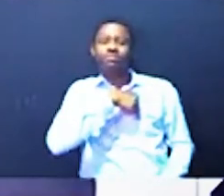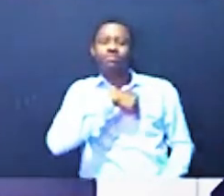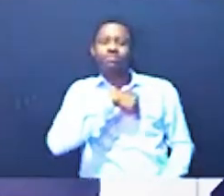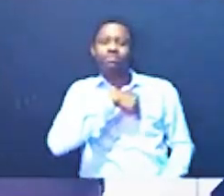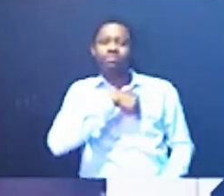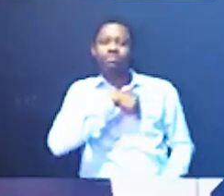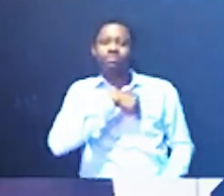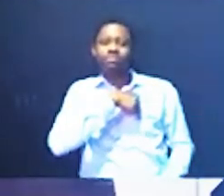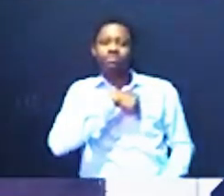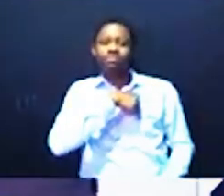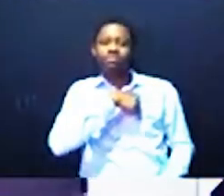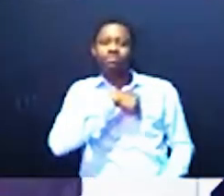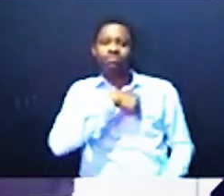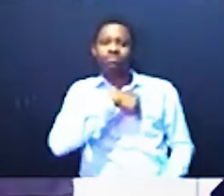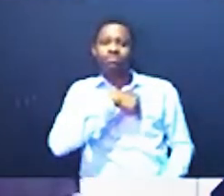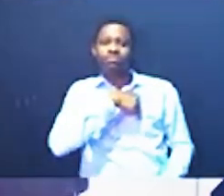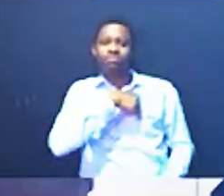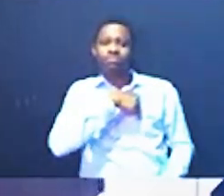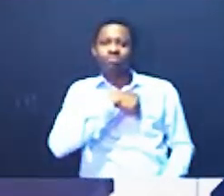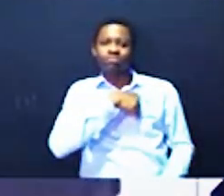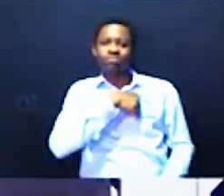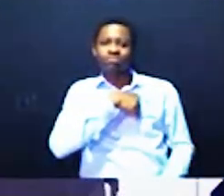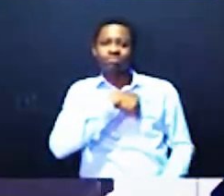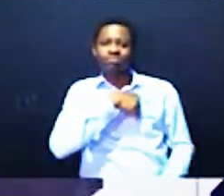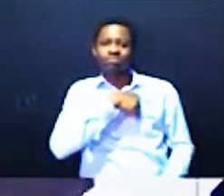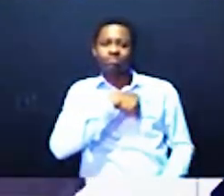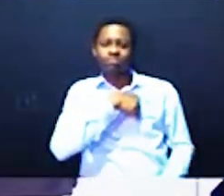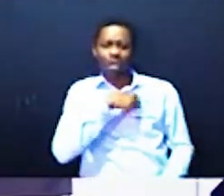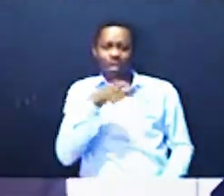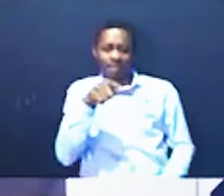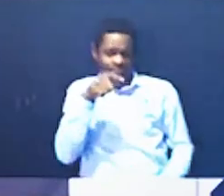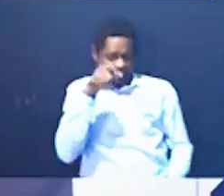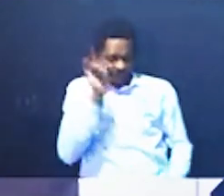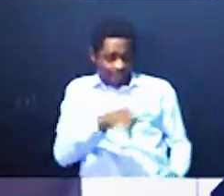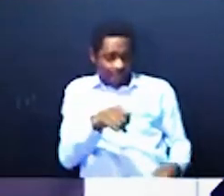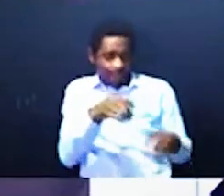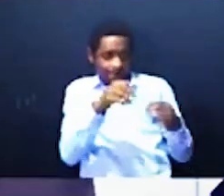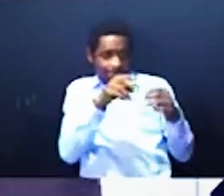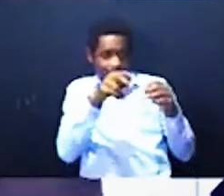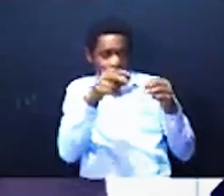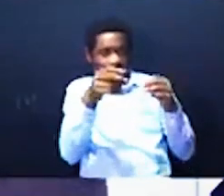Now, be praying this prayer for yourself.